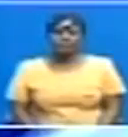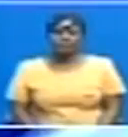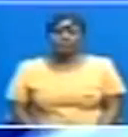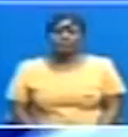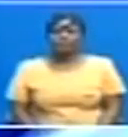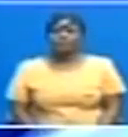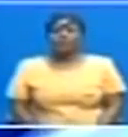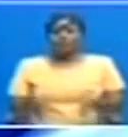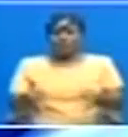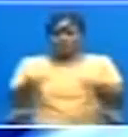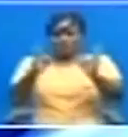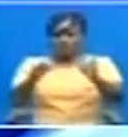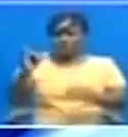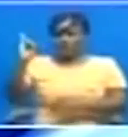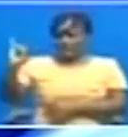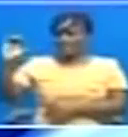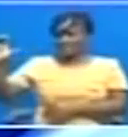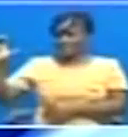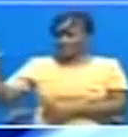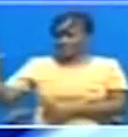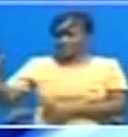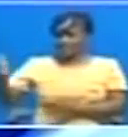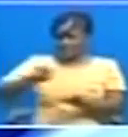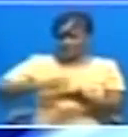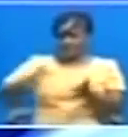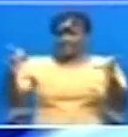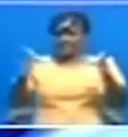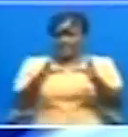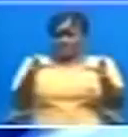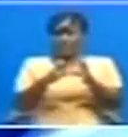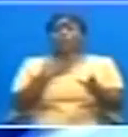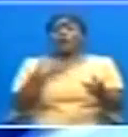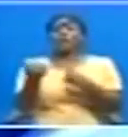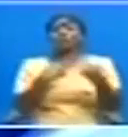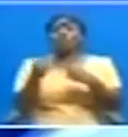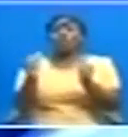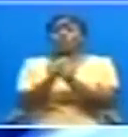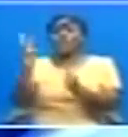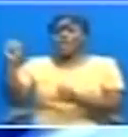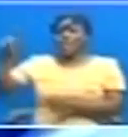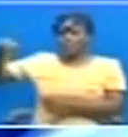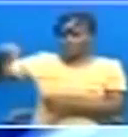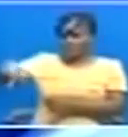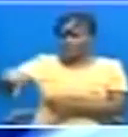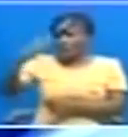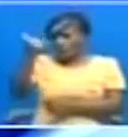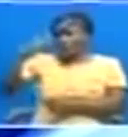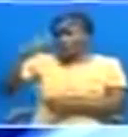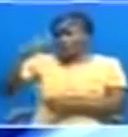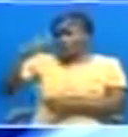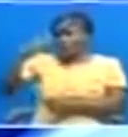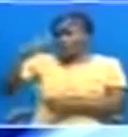Right, so an official of the International Criminal Court has written an email seeking audience with Moses Kuria over claims of